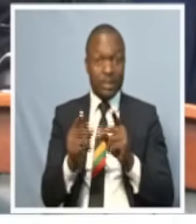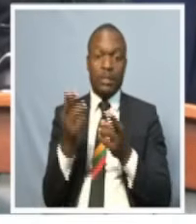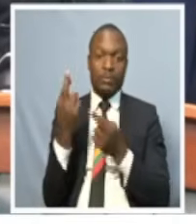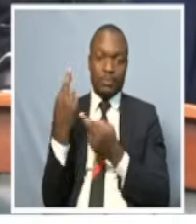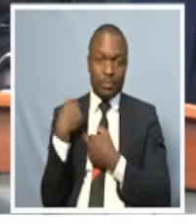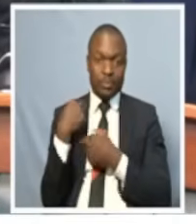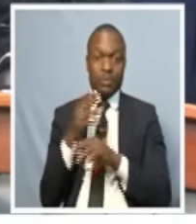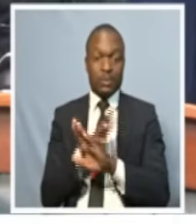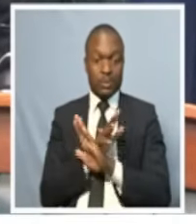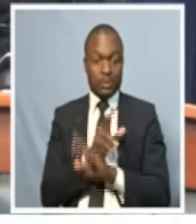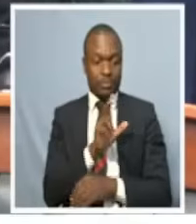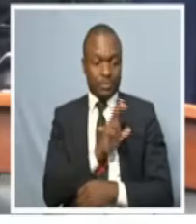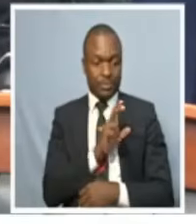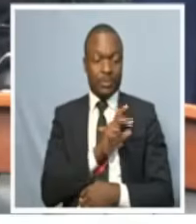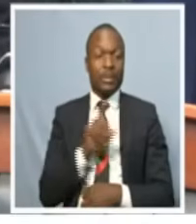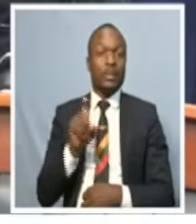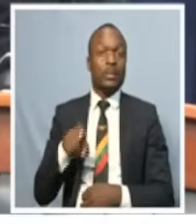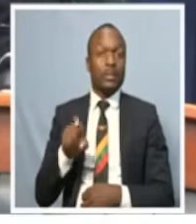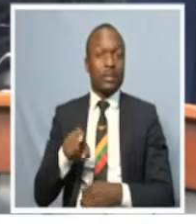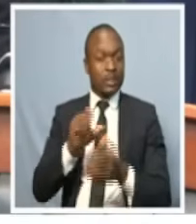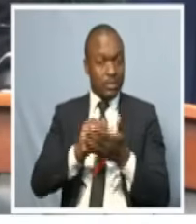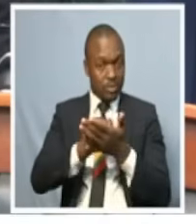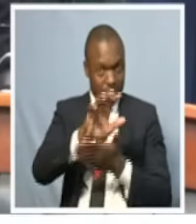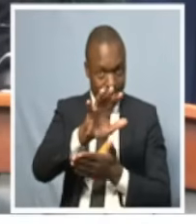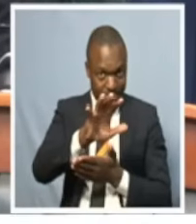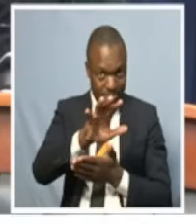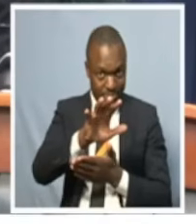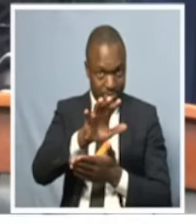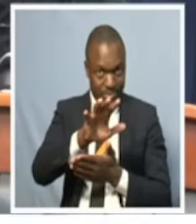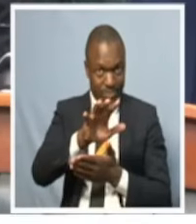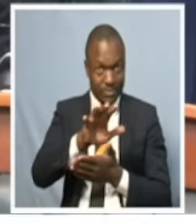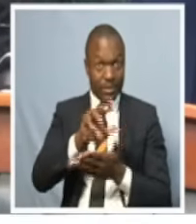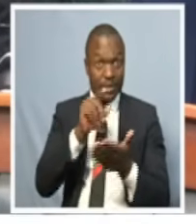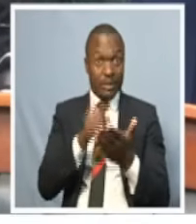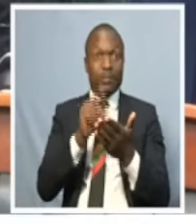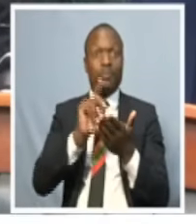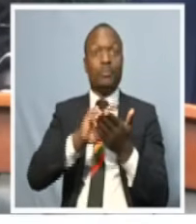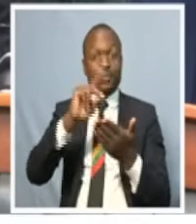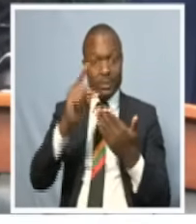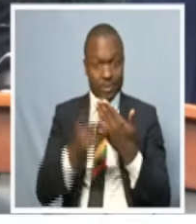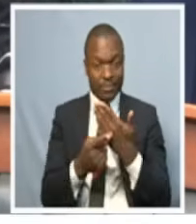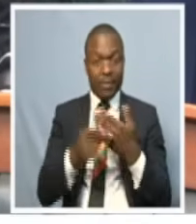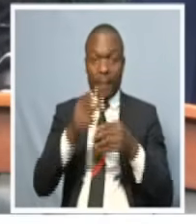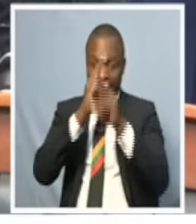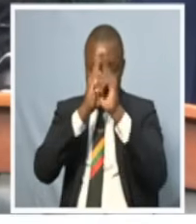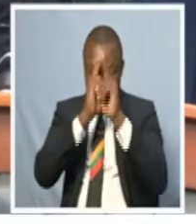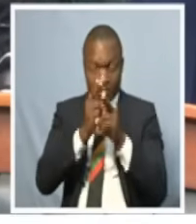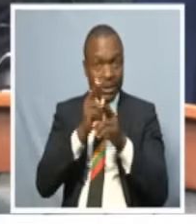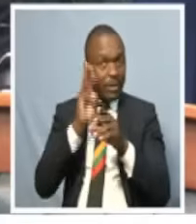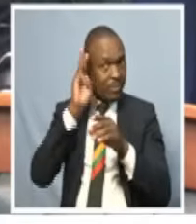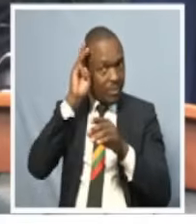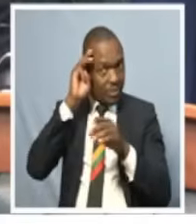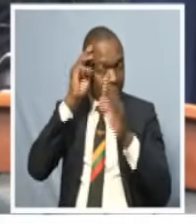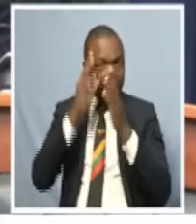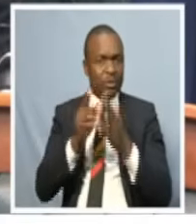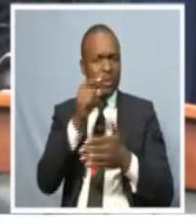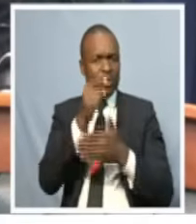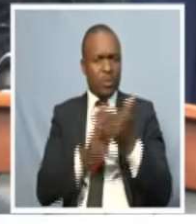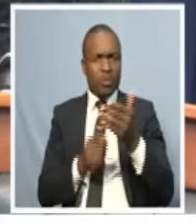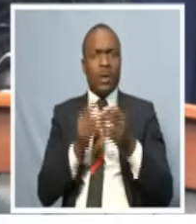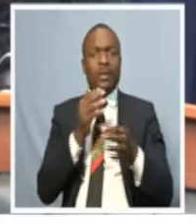mandate, the Zambia Police was supposed to advertise for recruitment. Honorable Minister,